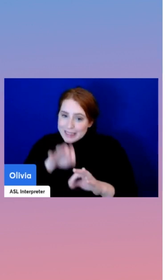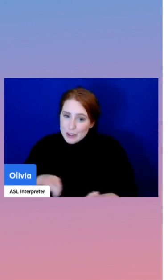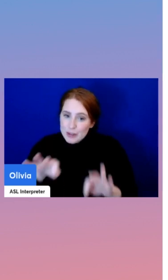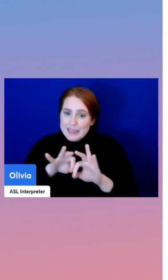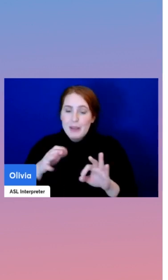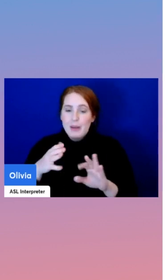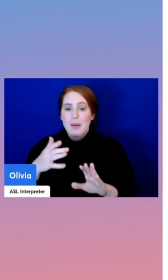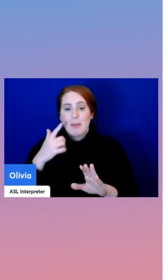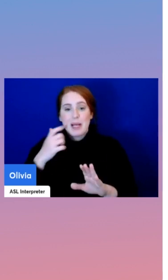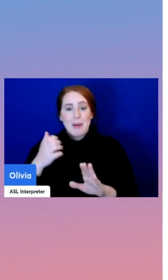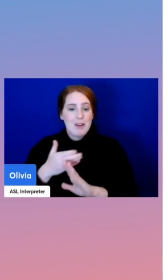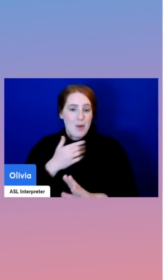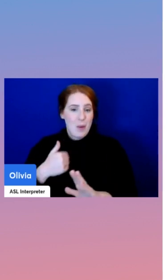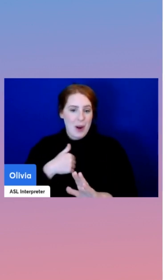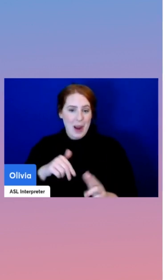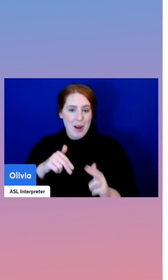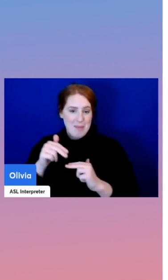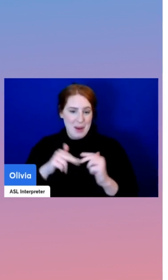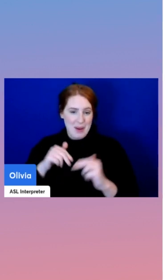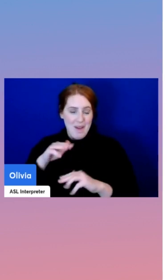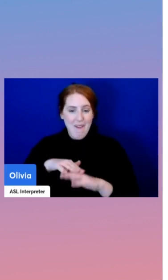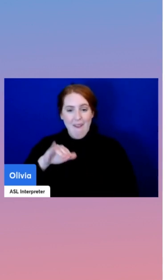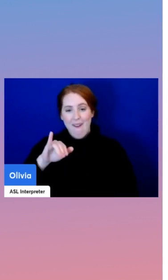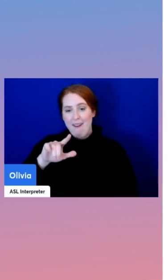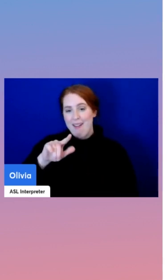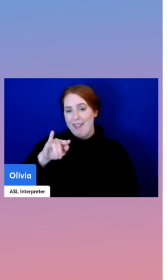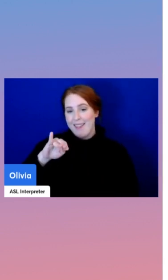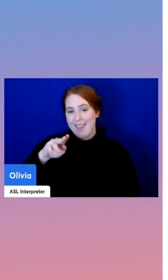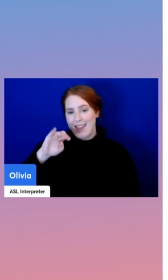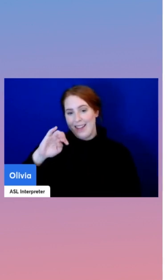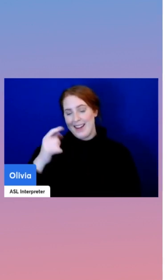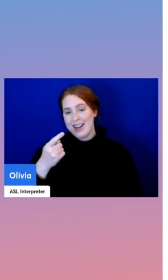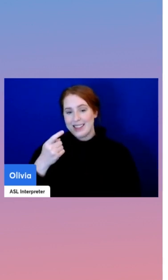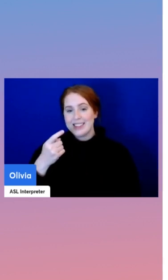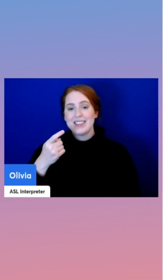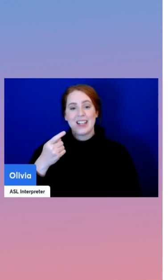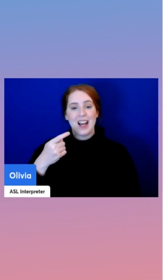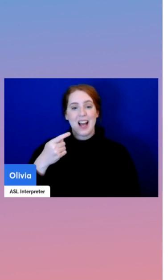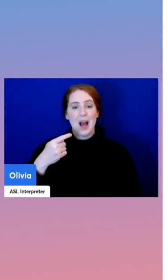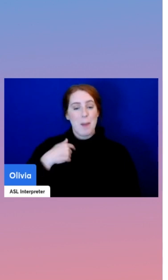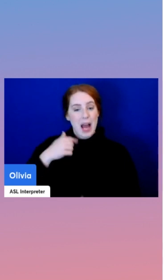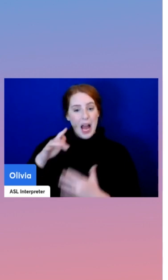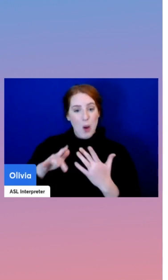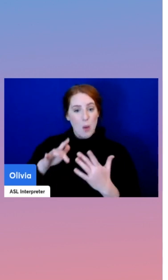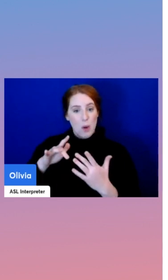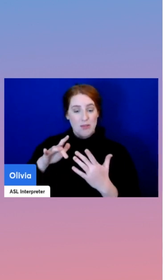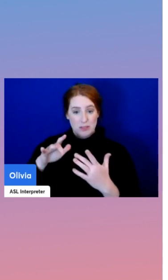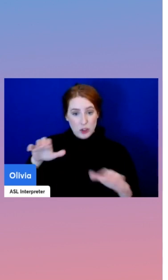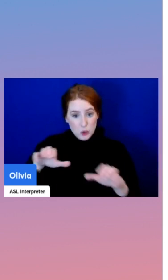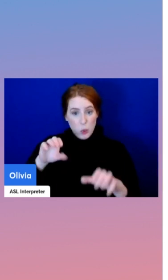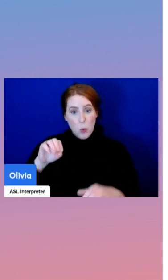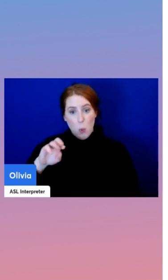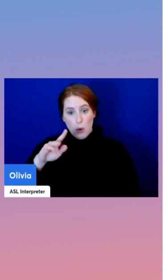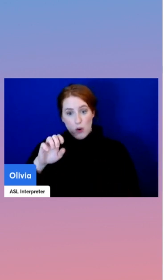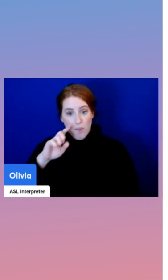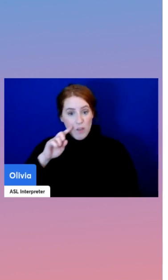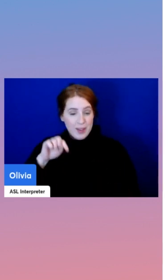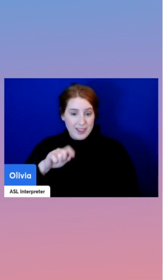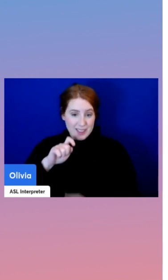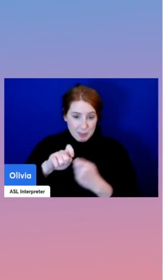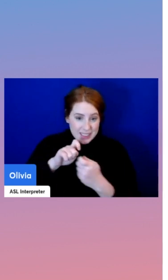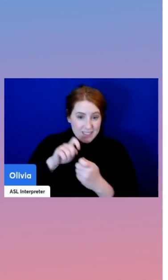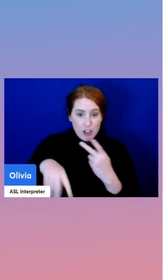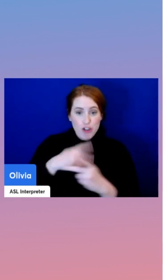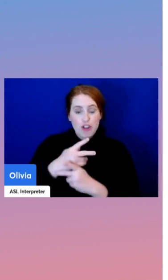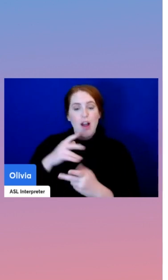hardened AMI on Oracle Linux, I first get the date by which Oracle is stopping the support of this specific version, and I'm putting it here. And this will make